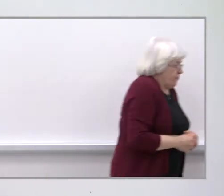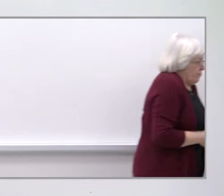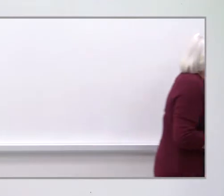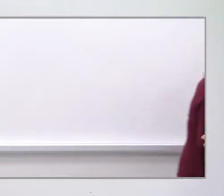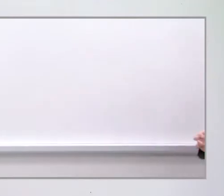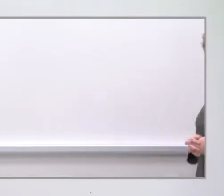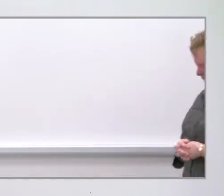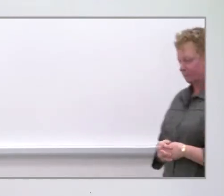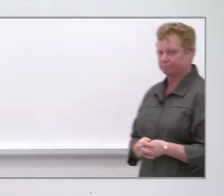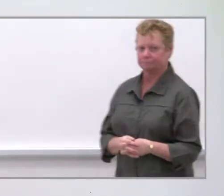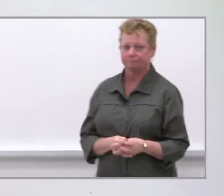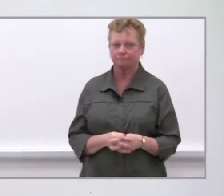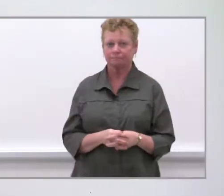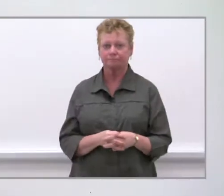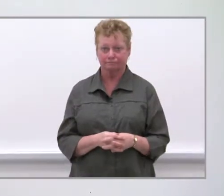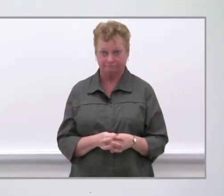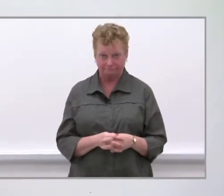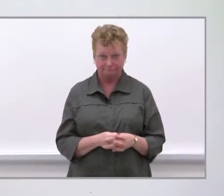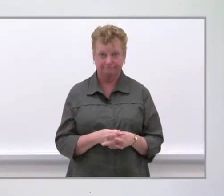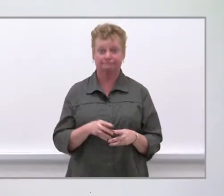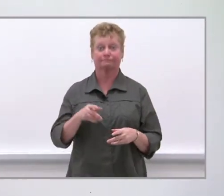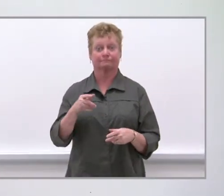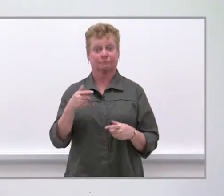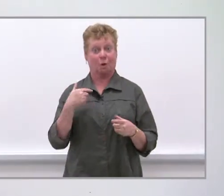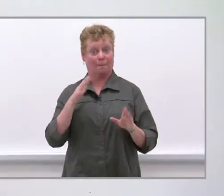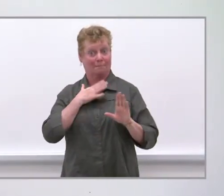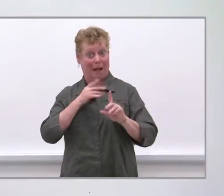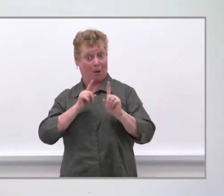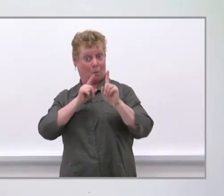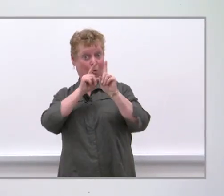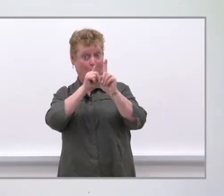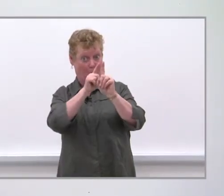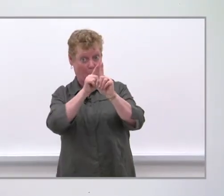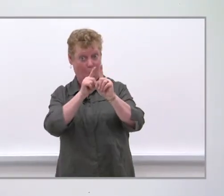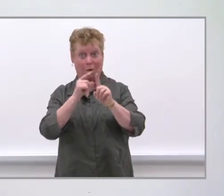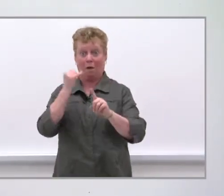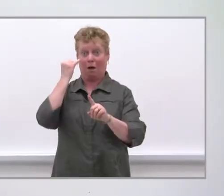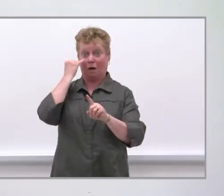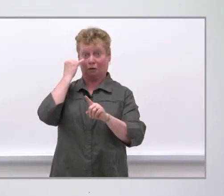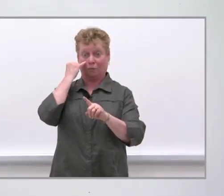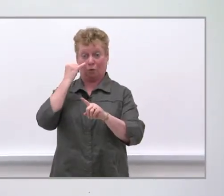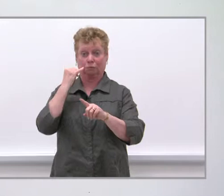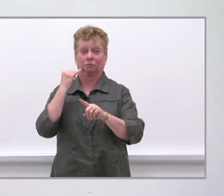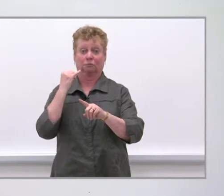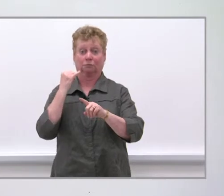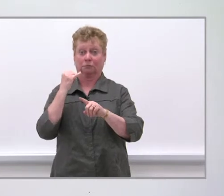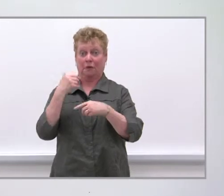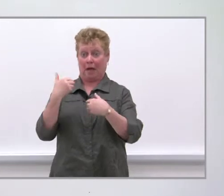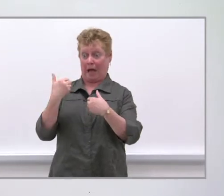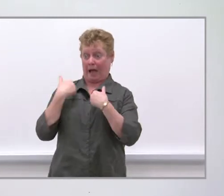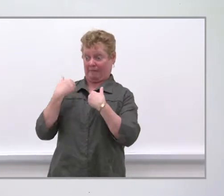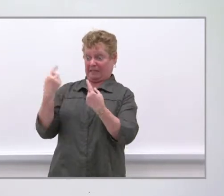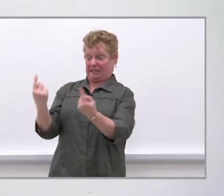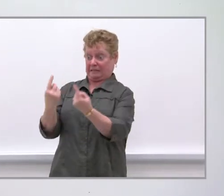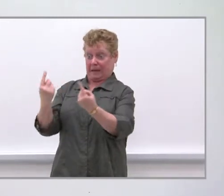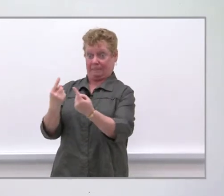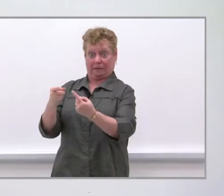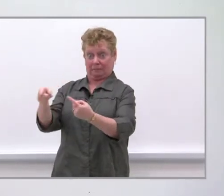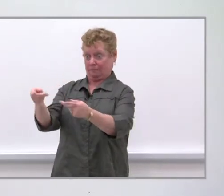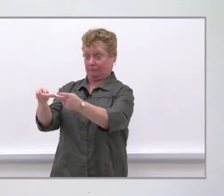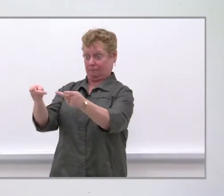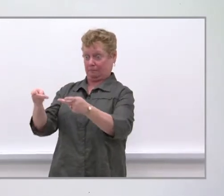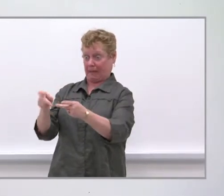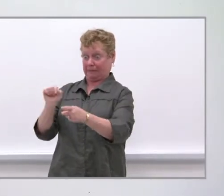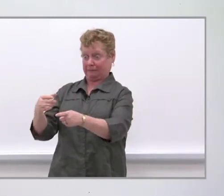But I would hope if we established a place where people could go and complain, you